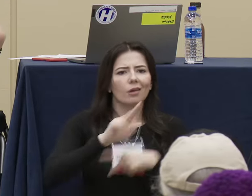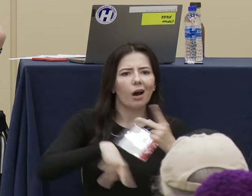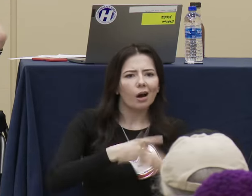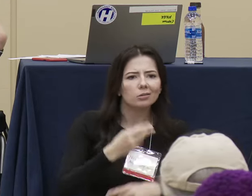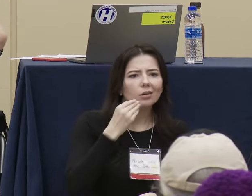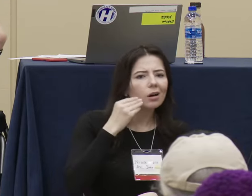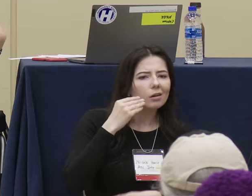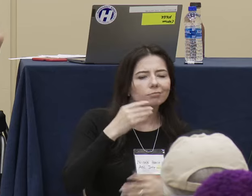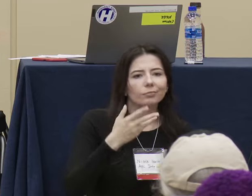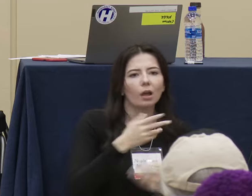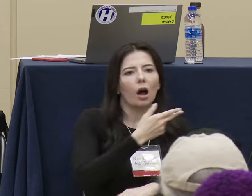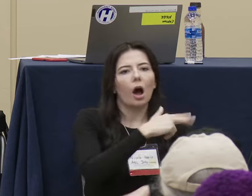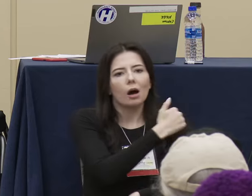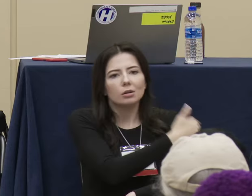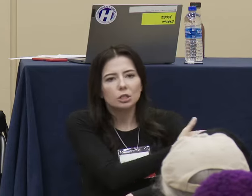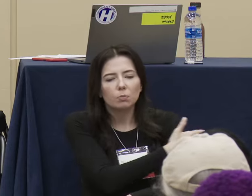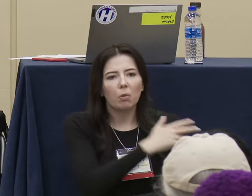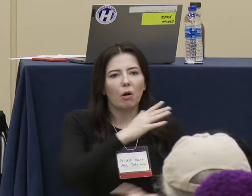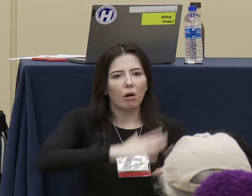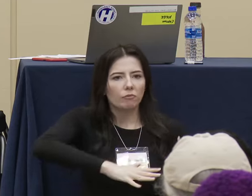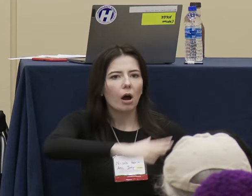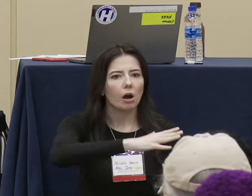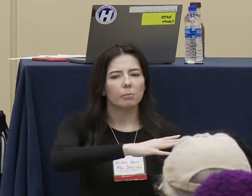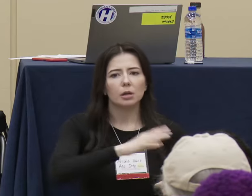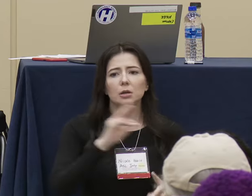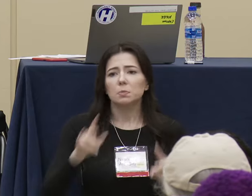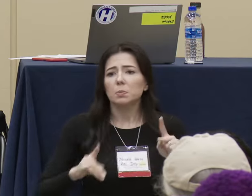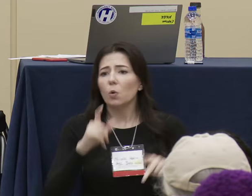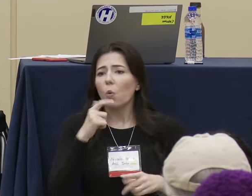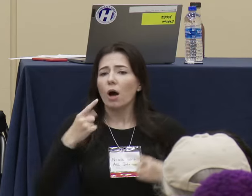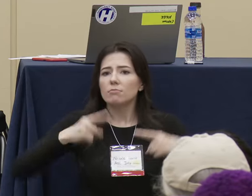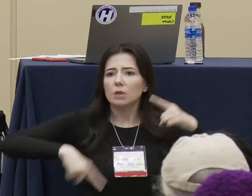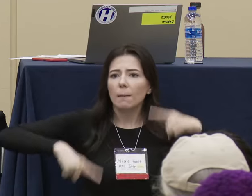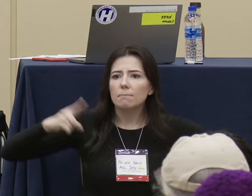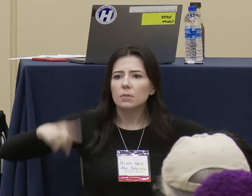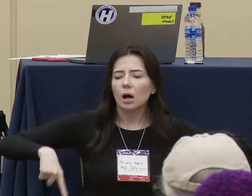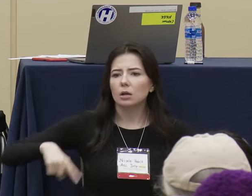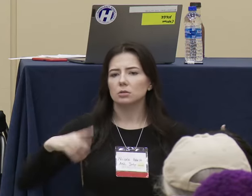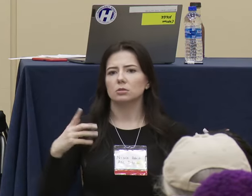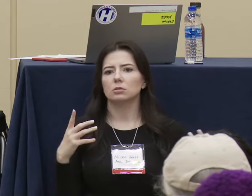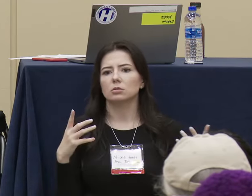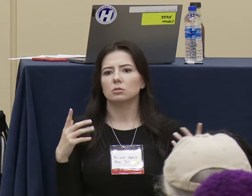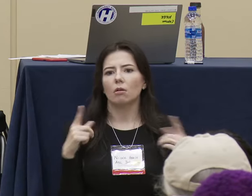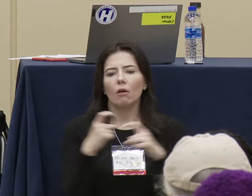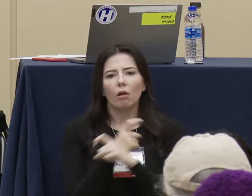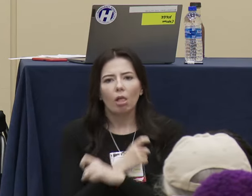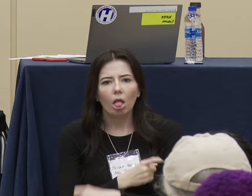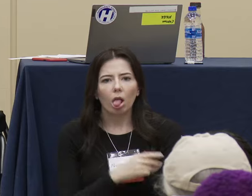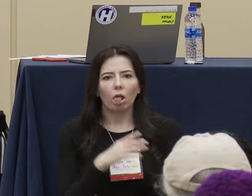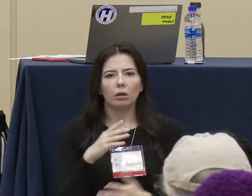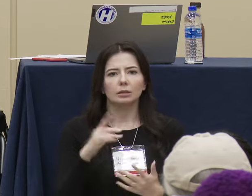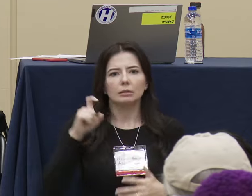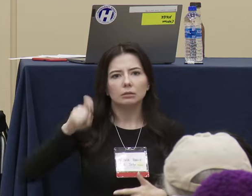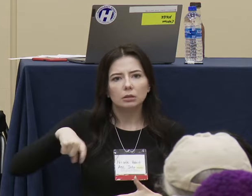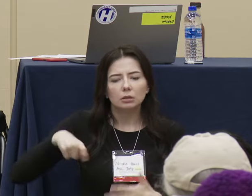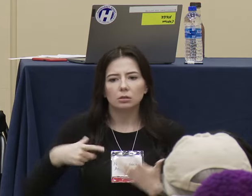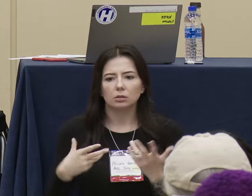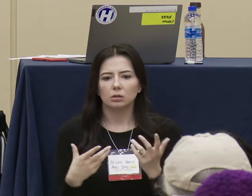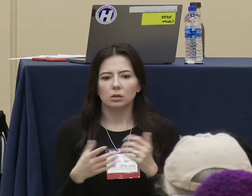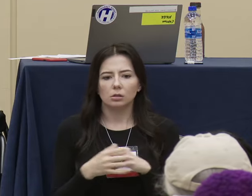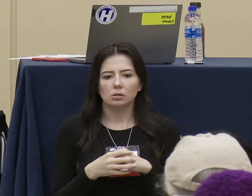hospital-y environment, people who have complex behavioral needs and so on. But if you